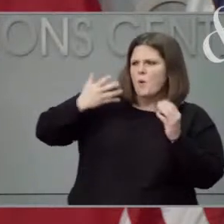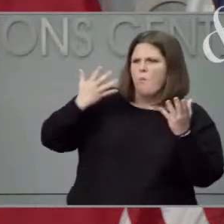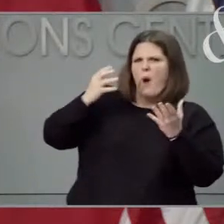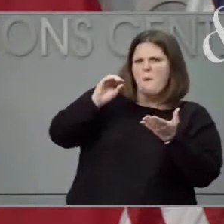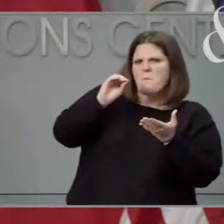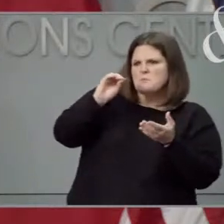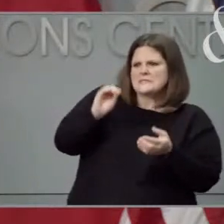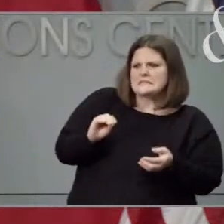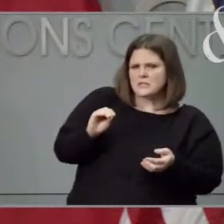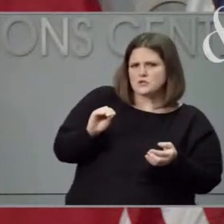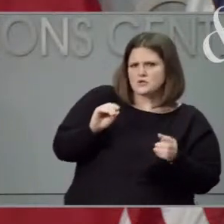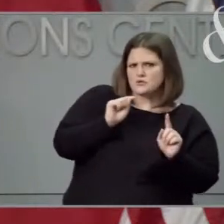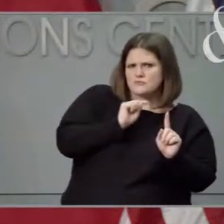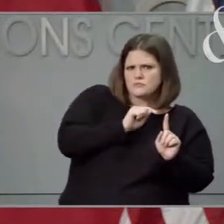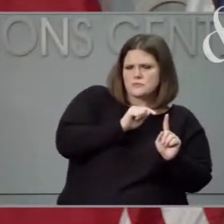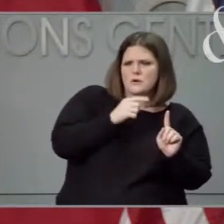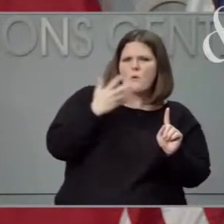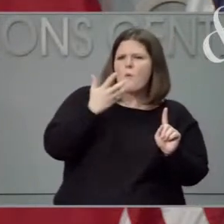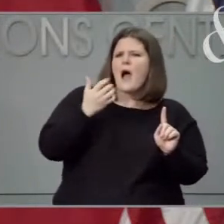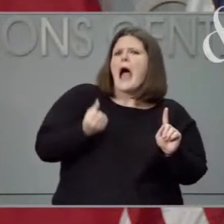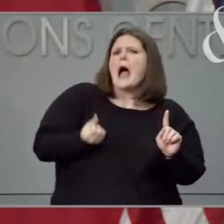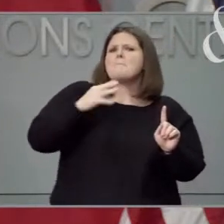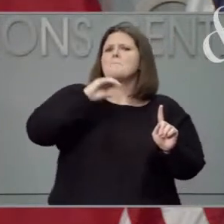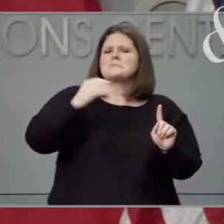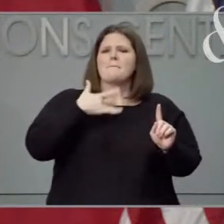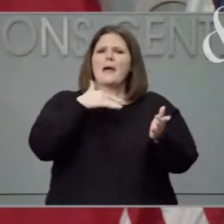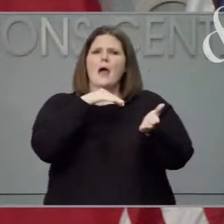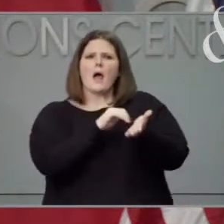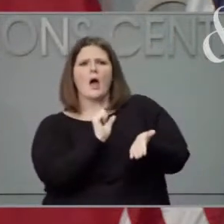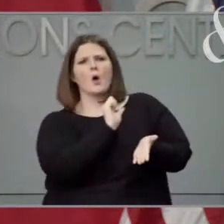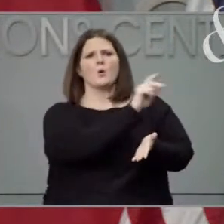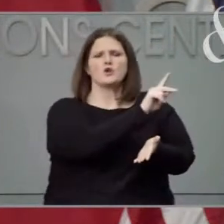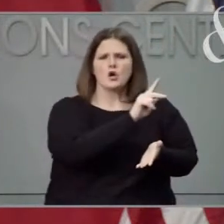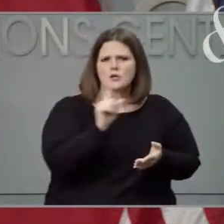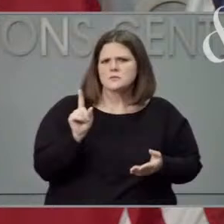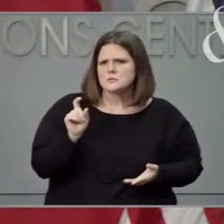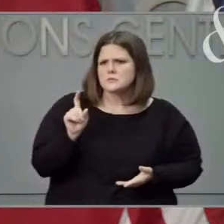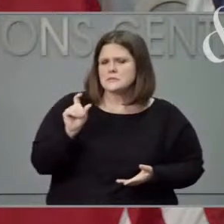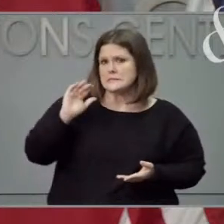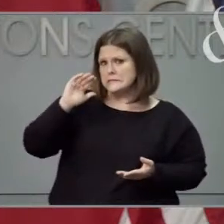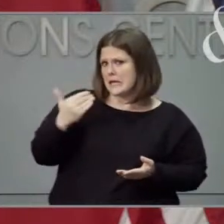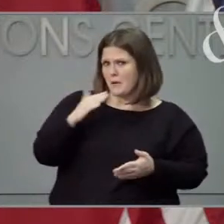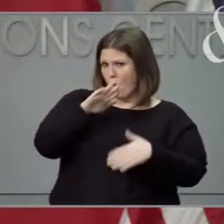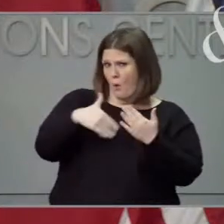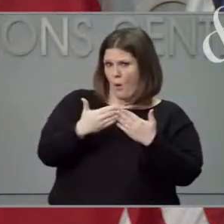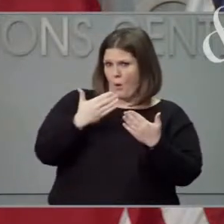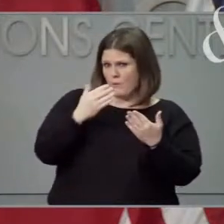percentage at this point would typically be returned? Because it seems unlikely that all of them will be coming back.